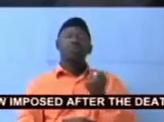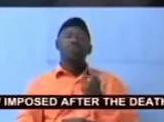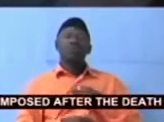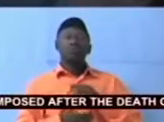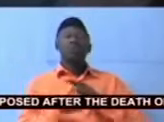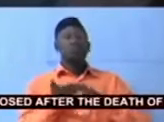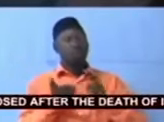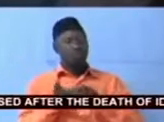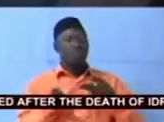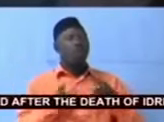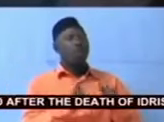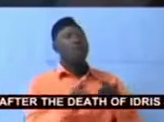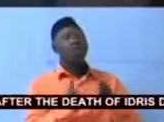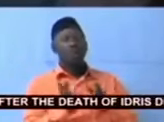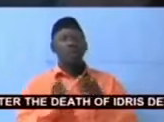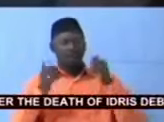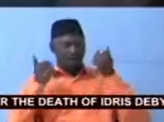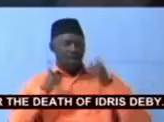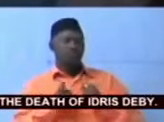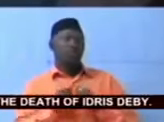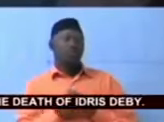that whenever